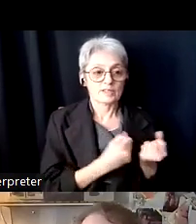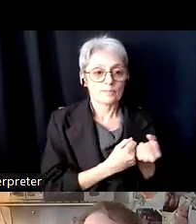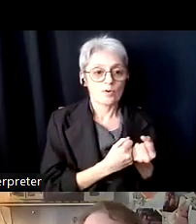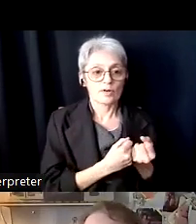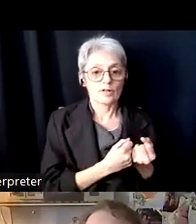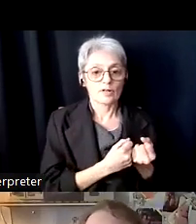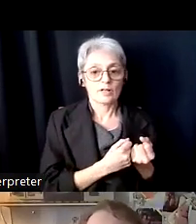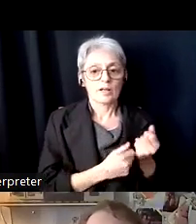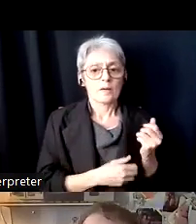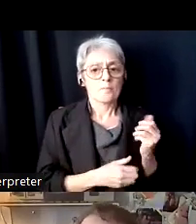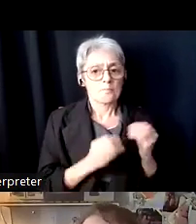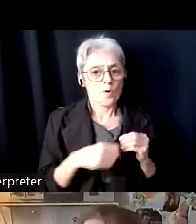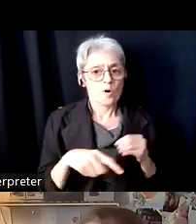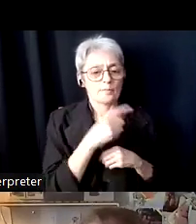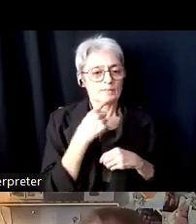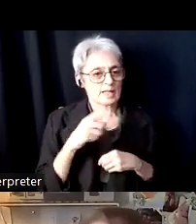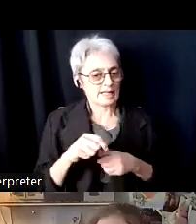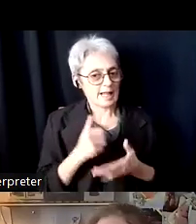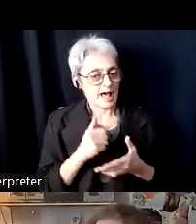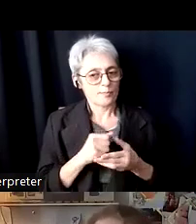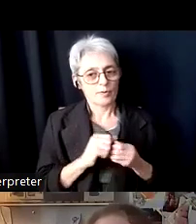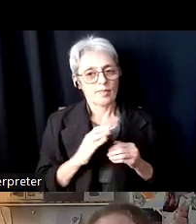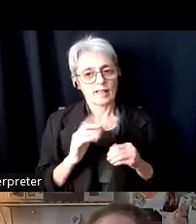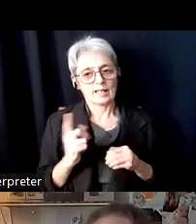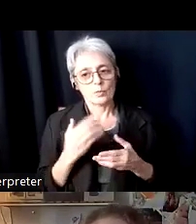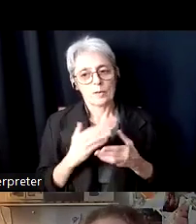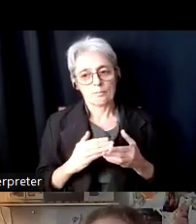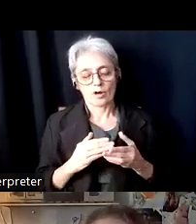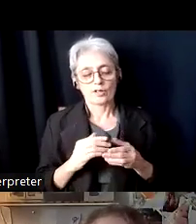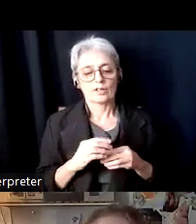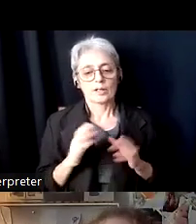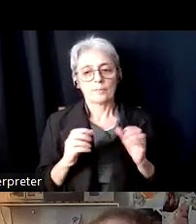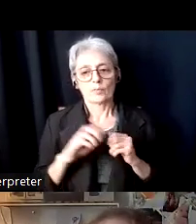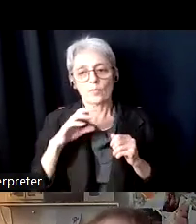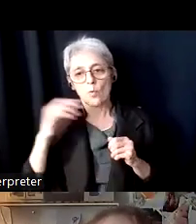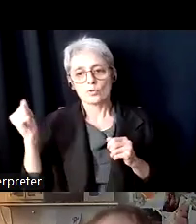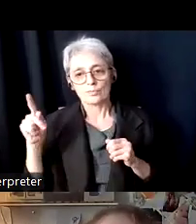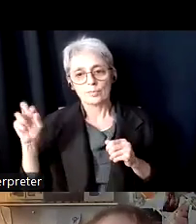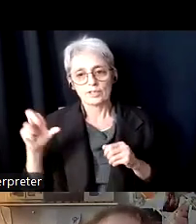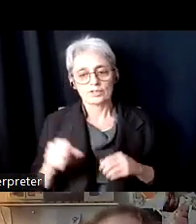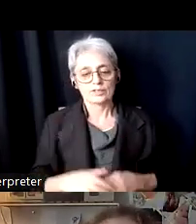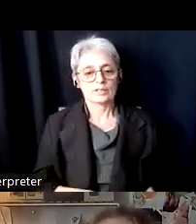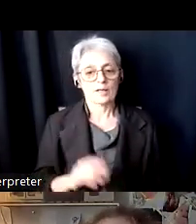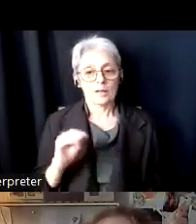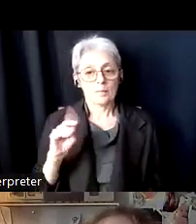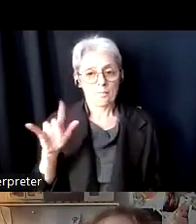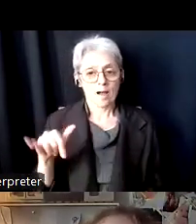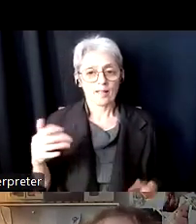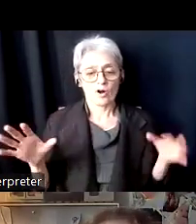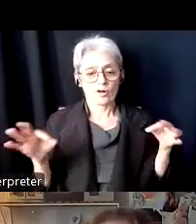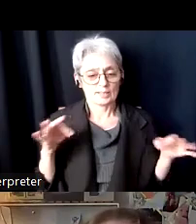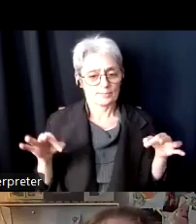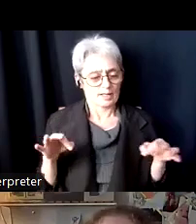need help with at least one part of self-direction compared to their older peers. As Molly mentioned, we know that there are long-standing